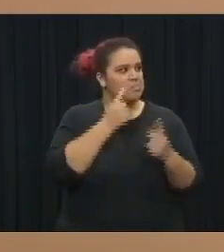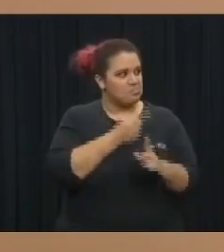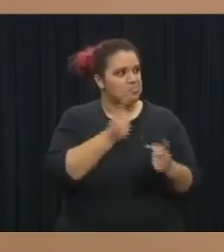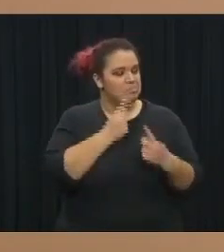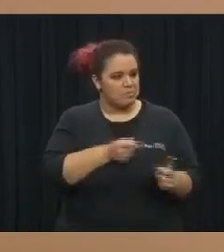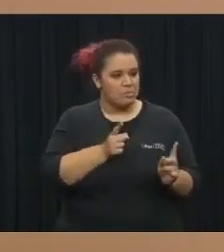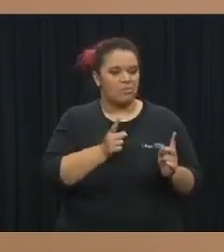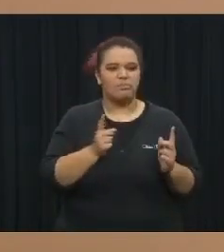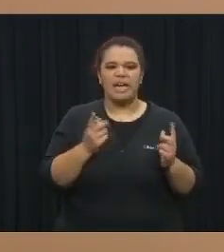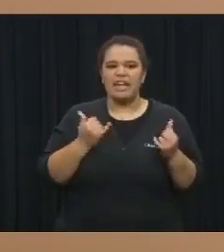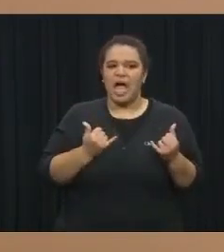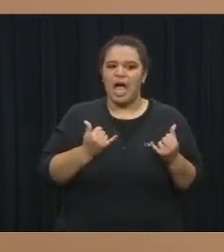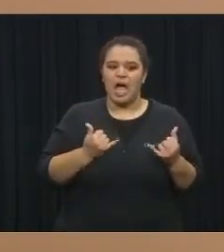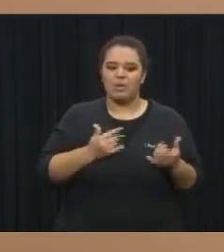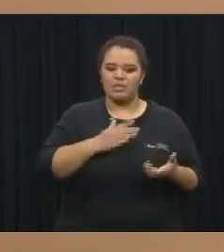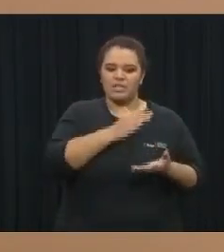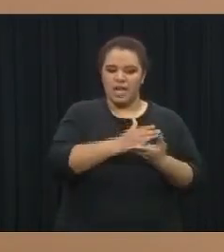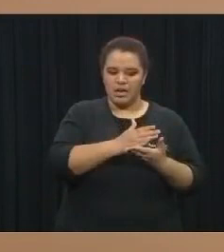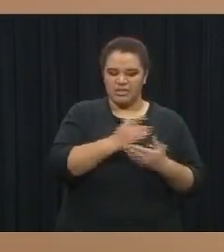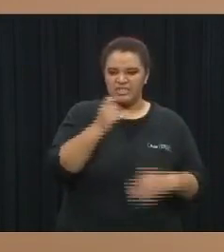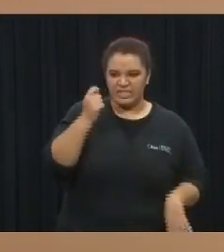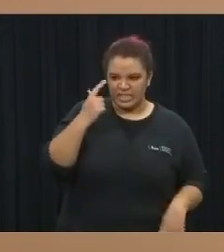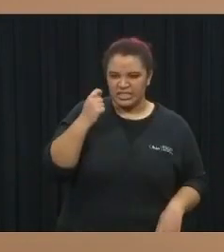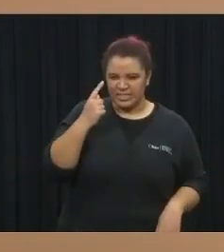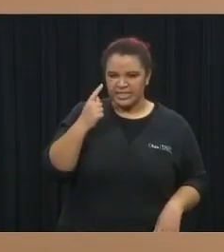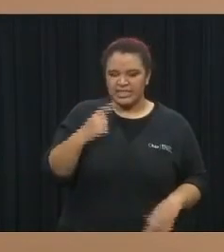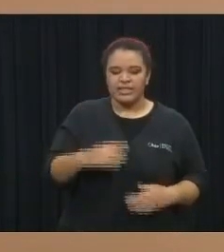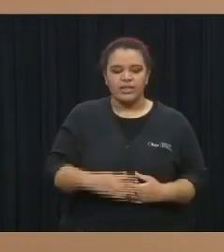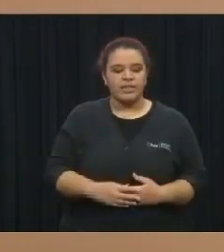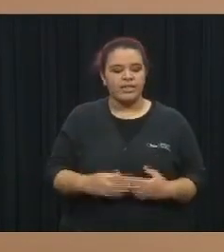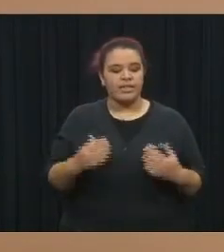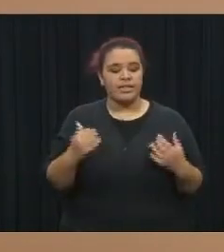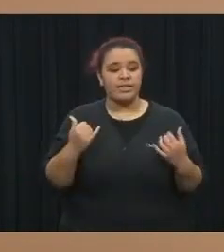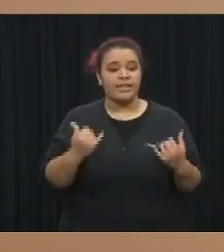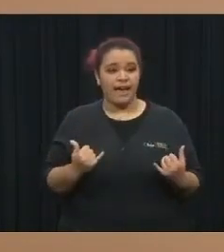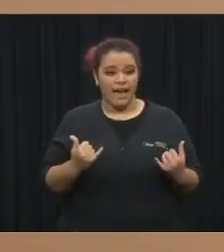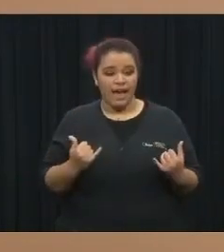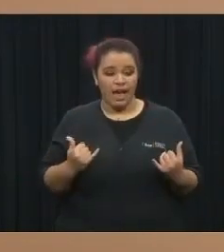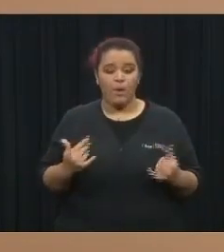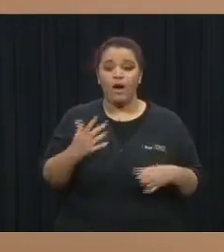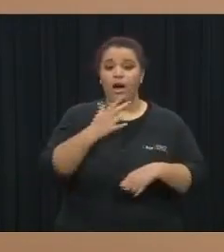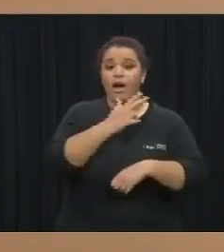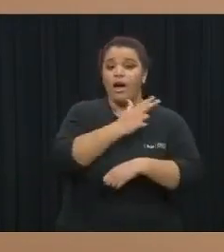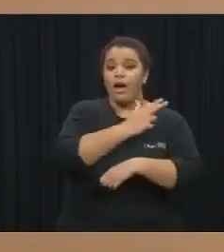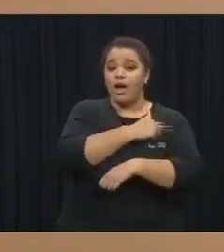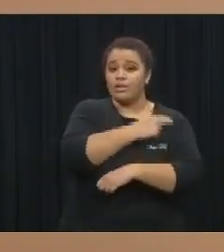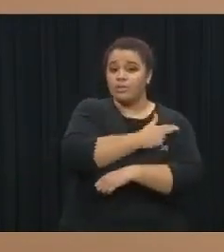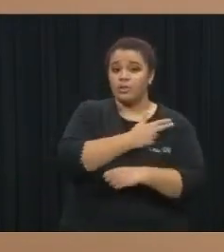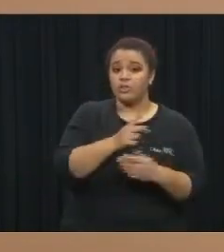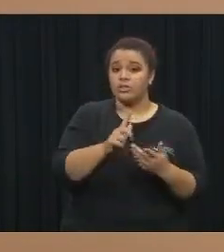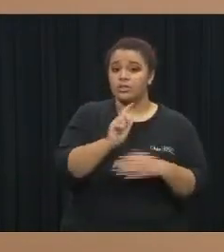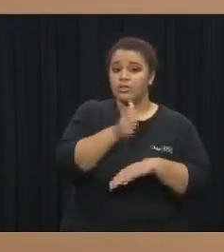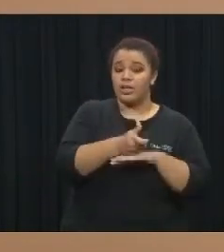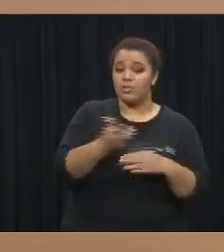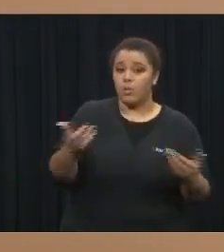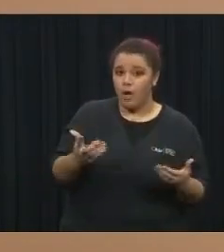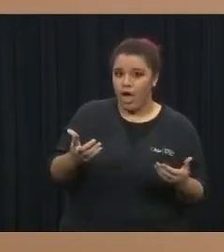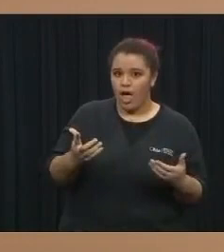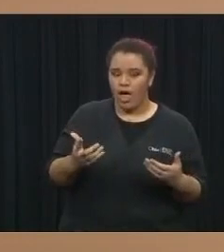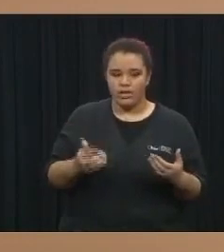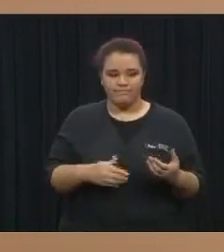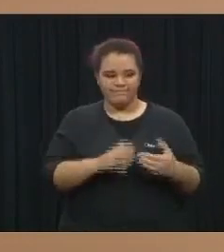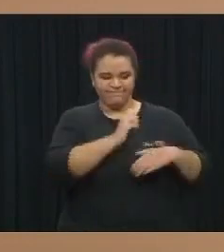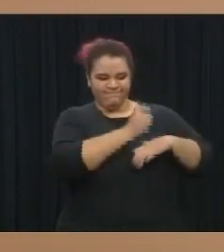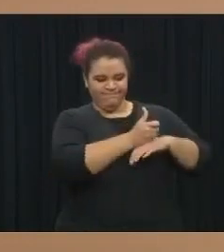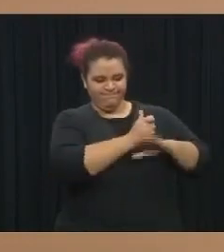of a free-for-all of folks. Our hospitals started the drive-through testing, and they were able to run some in labs. So we